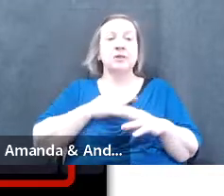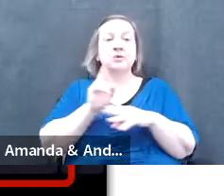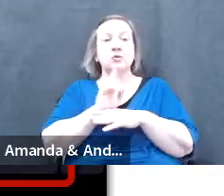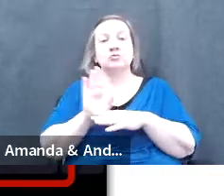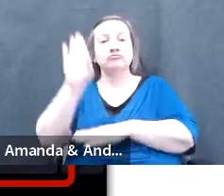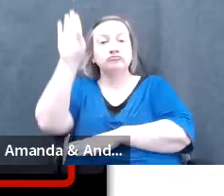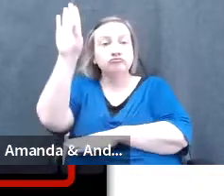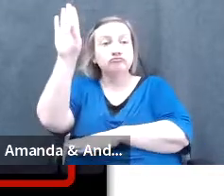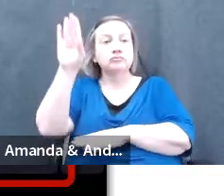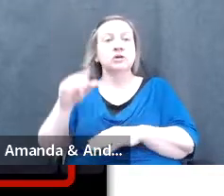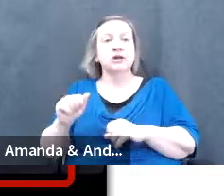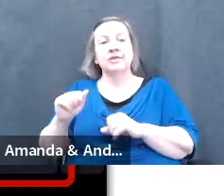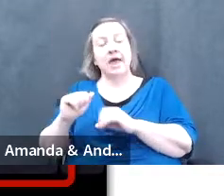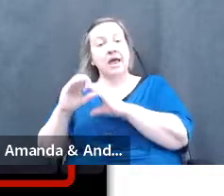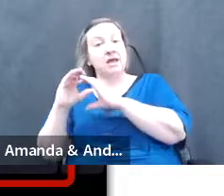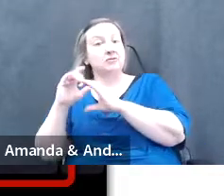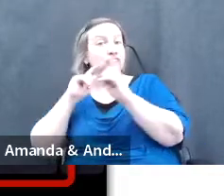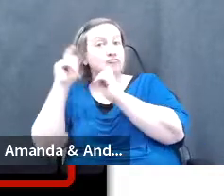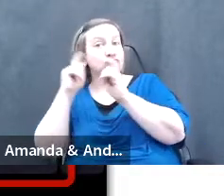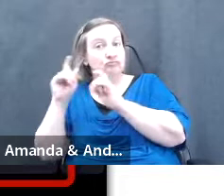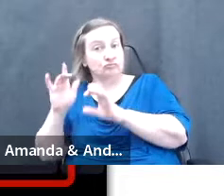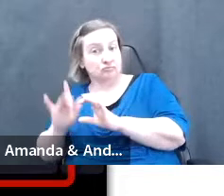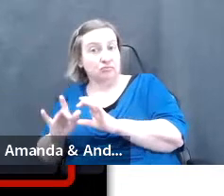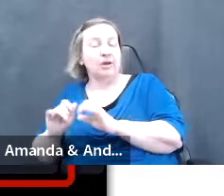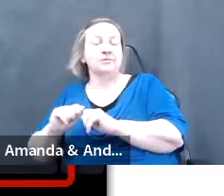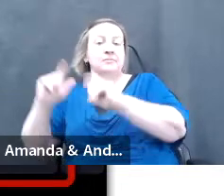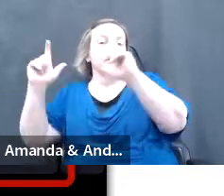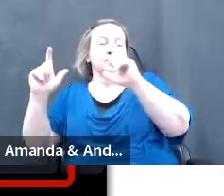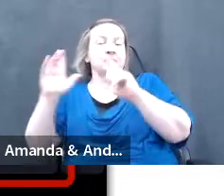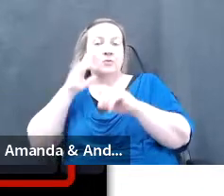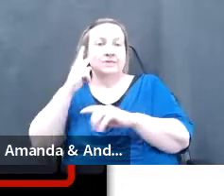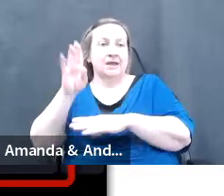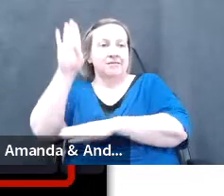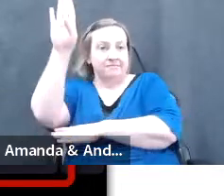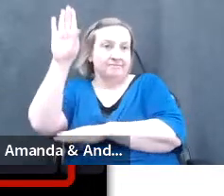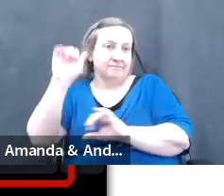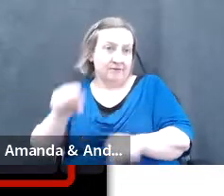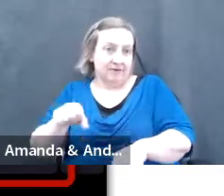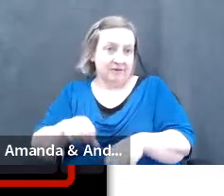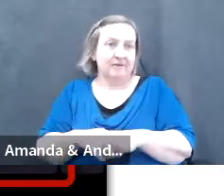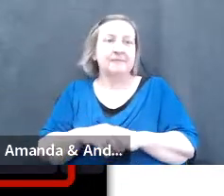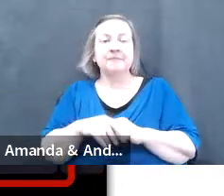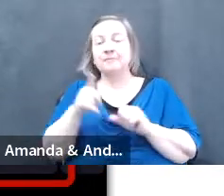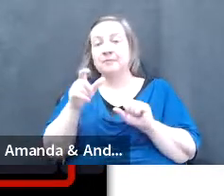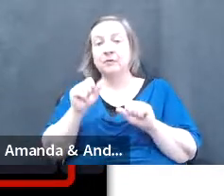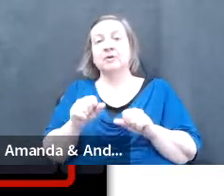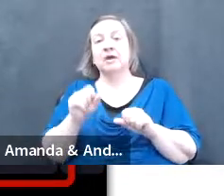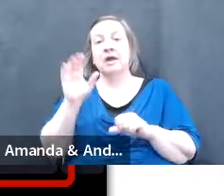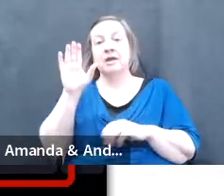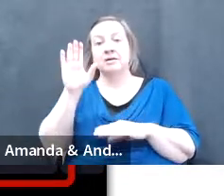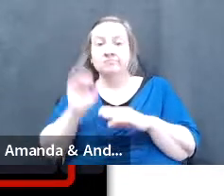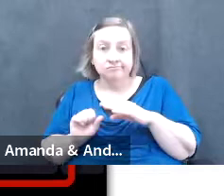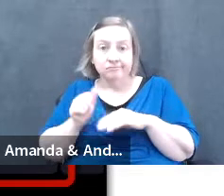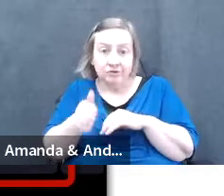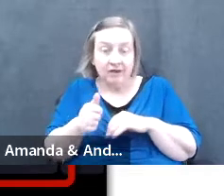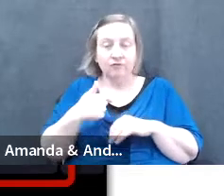function. You click on that reactions button, pops up a window, and then you'll see the raise your hand function. And you can either lower it yourself or I'll lower